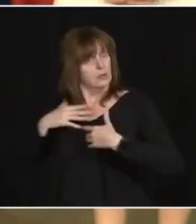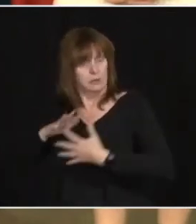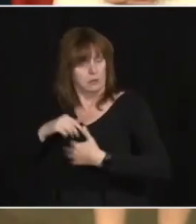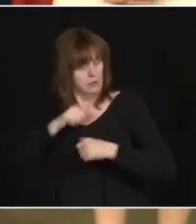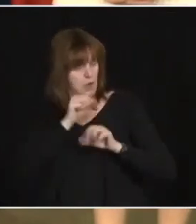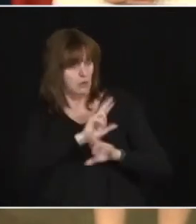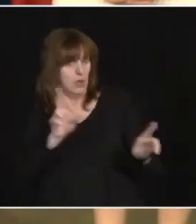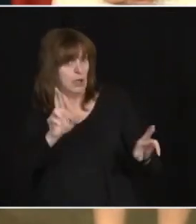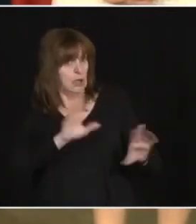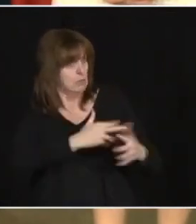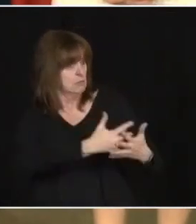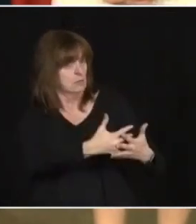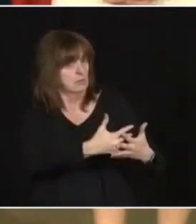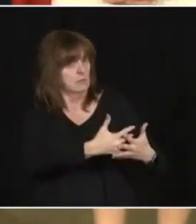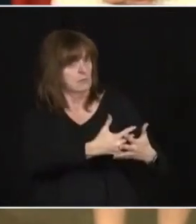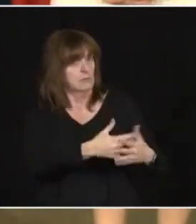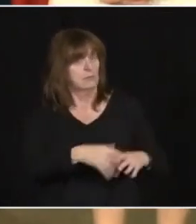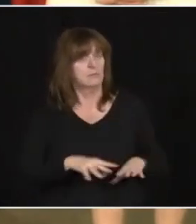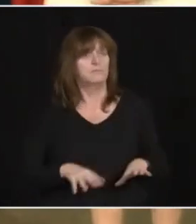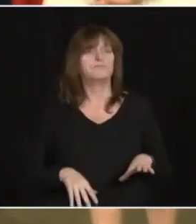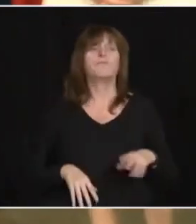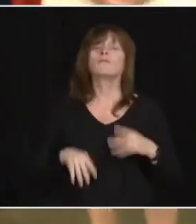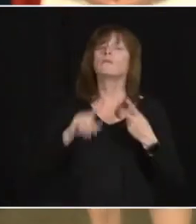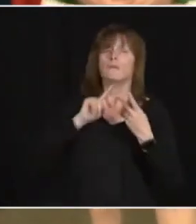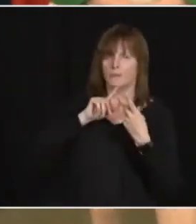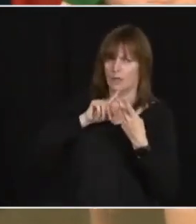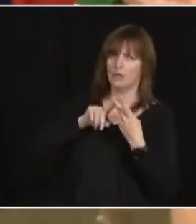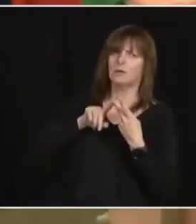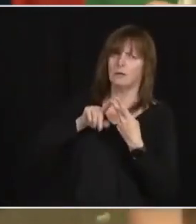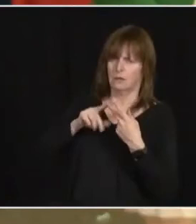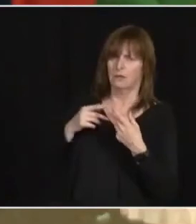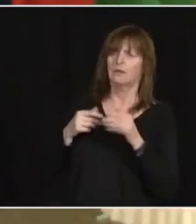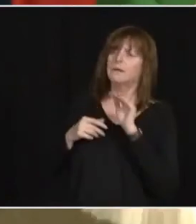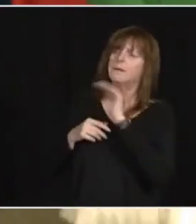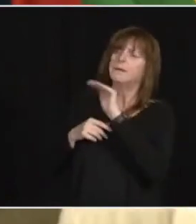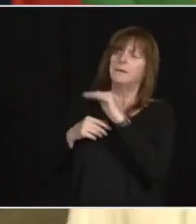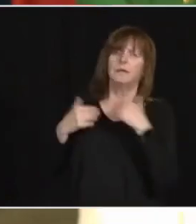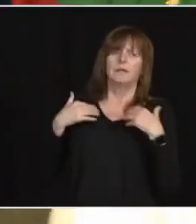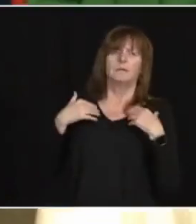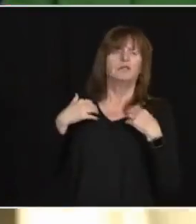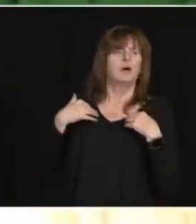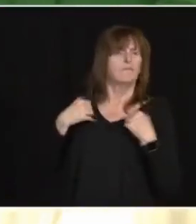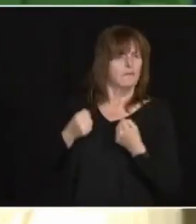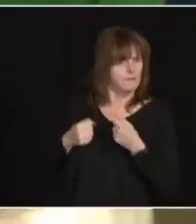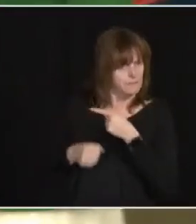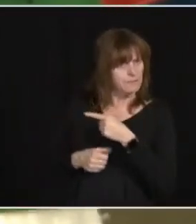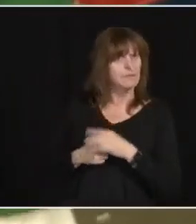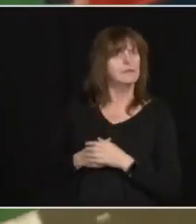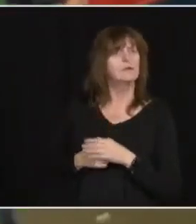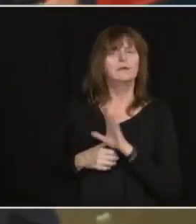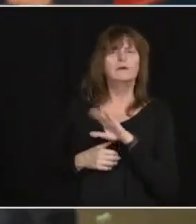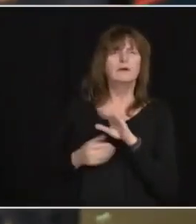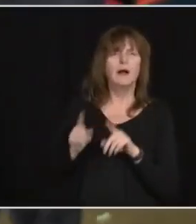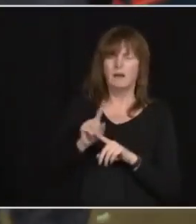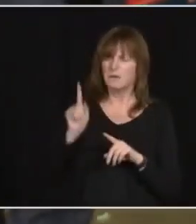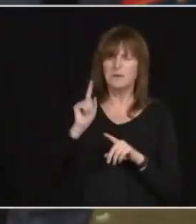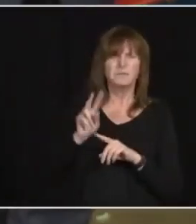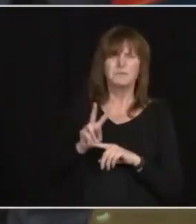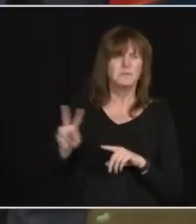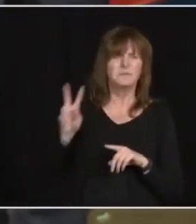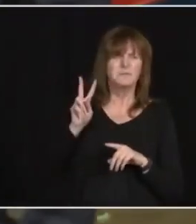Okay, and my next question is for Minister Elliott. Minister, I asked you last week, the week before, I can't